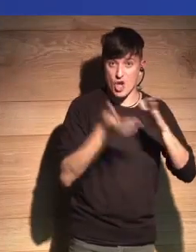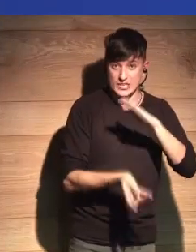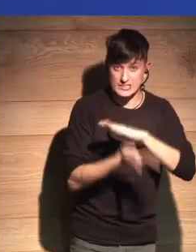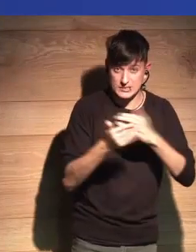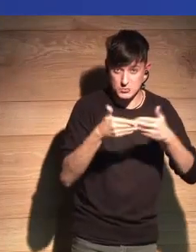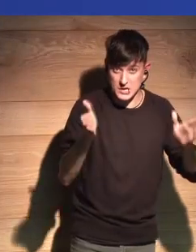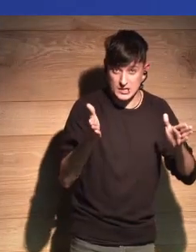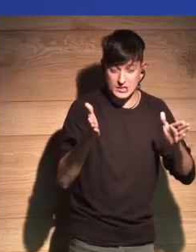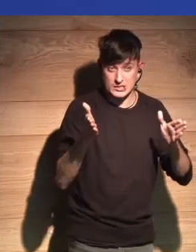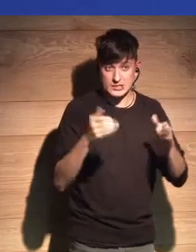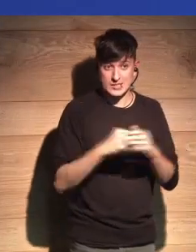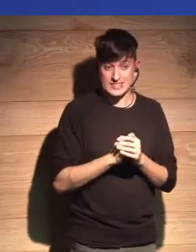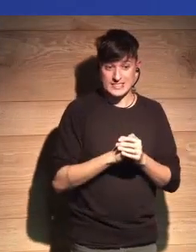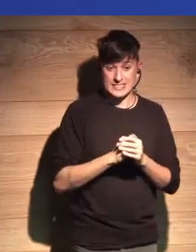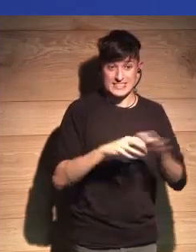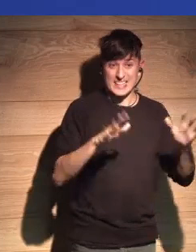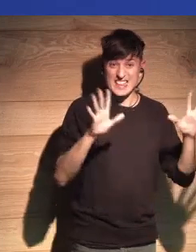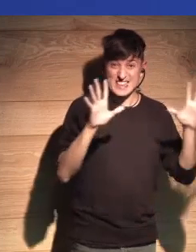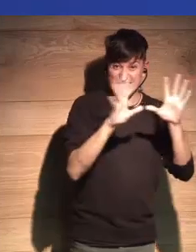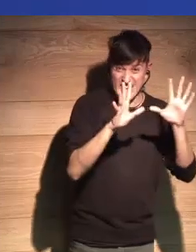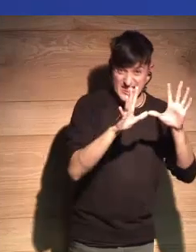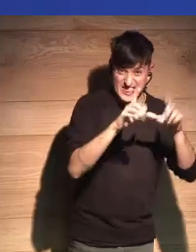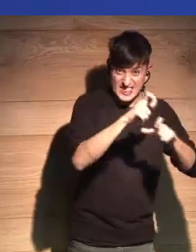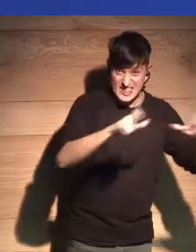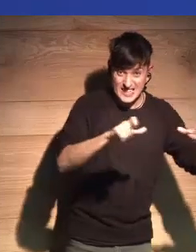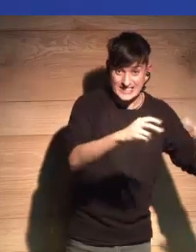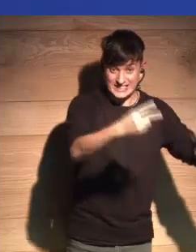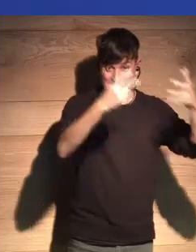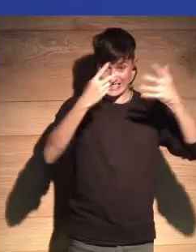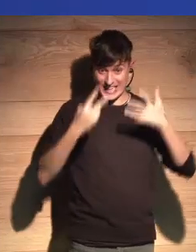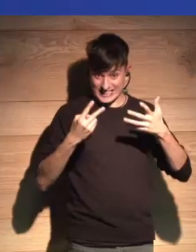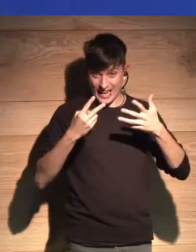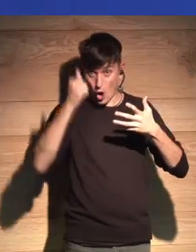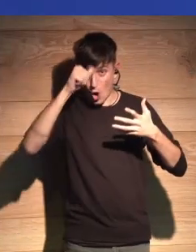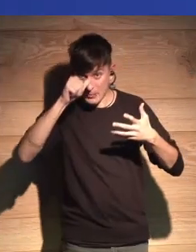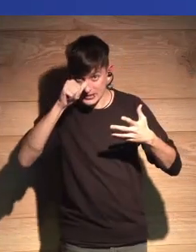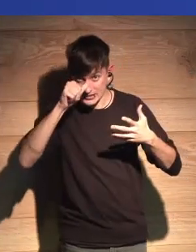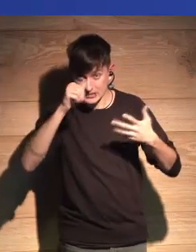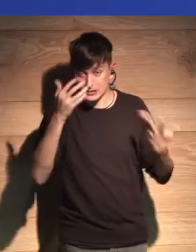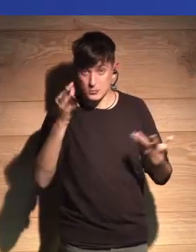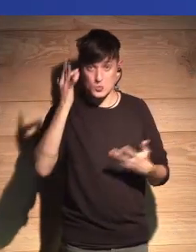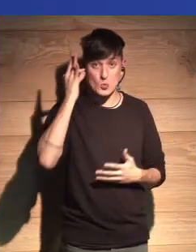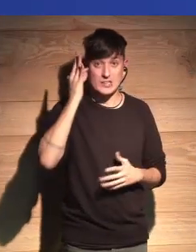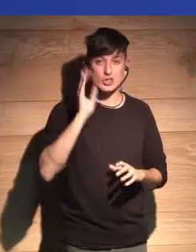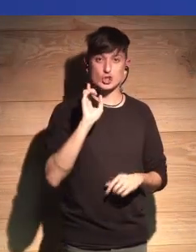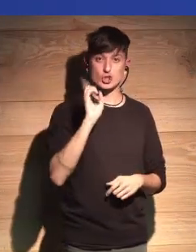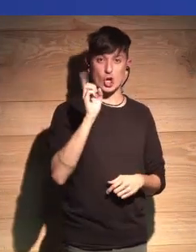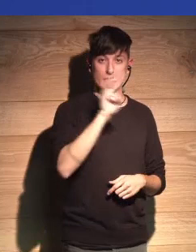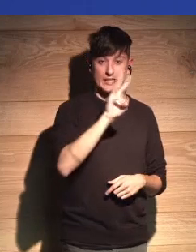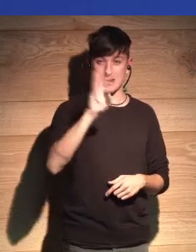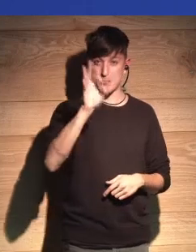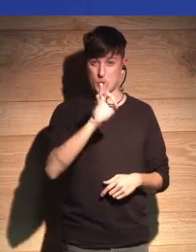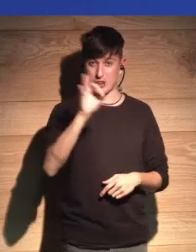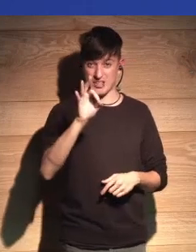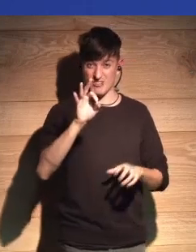to entrepreneurs, 7 out of 10 entrepreneurs are men in Europe. Women account